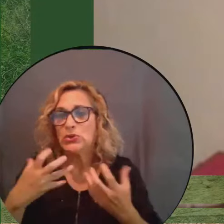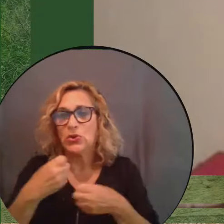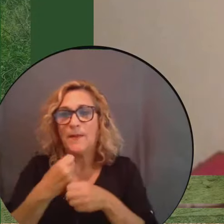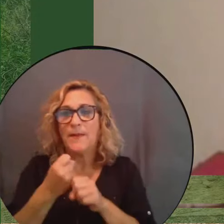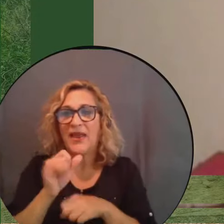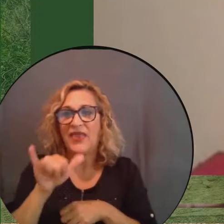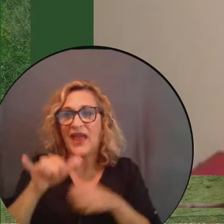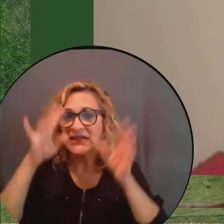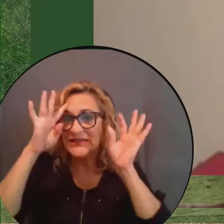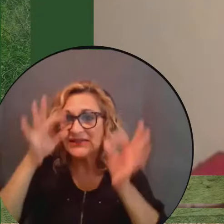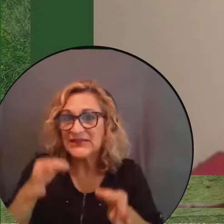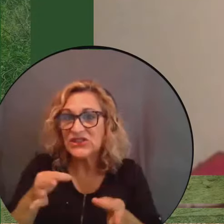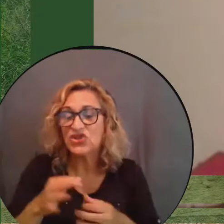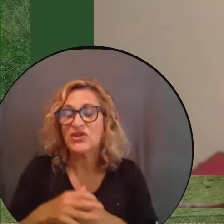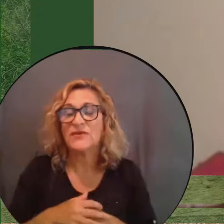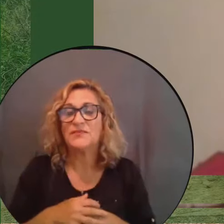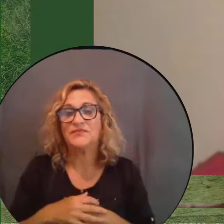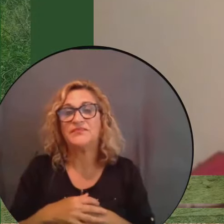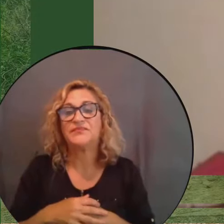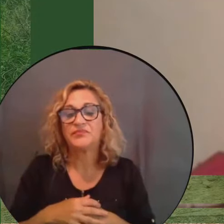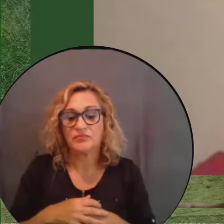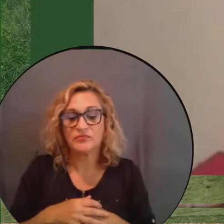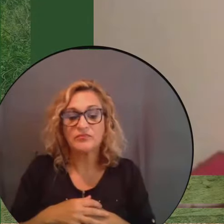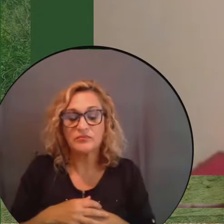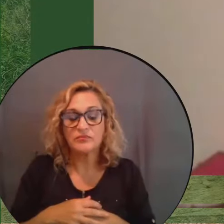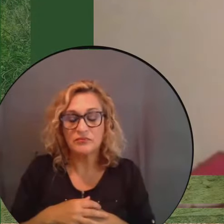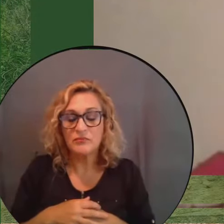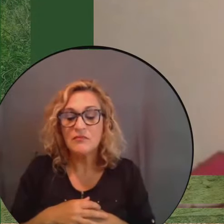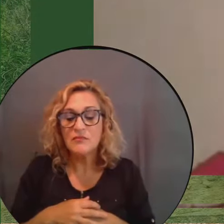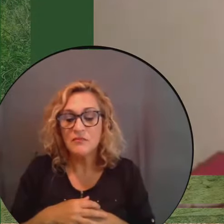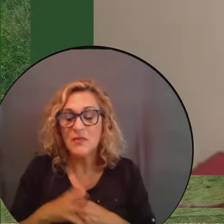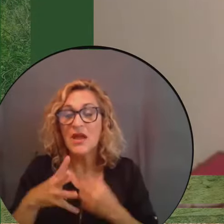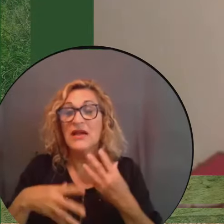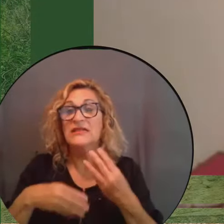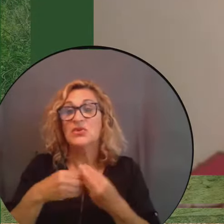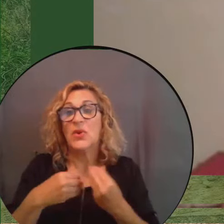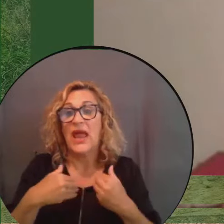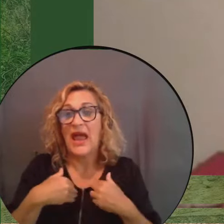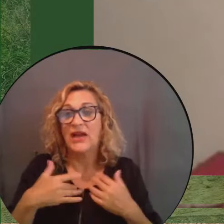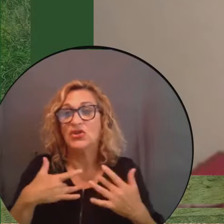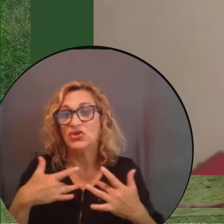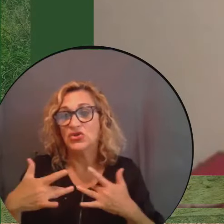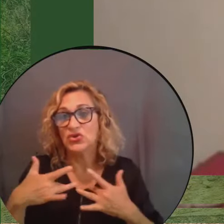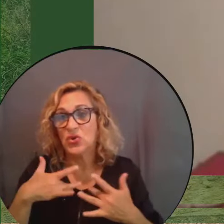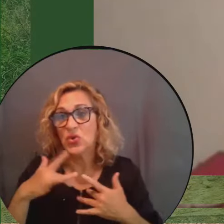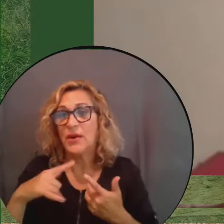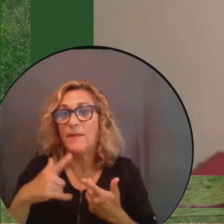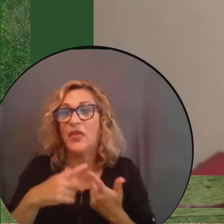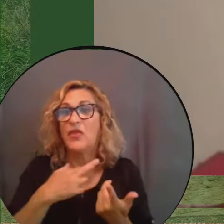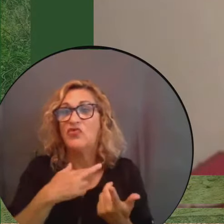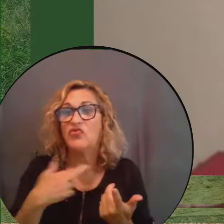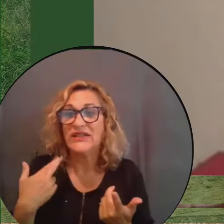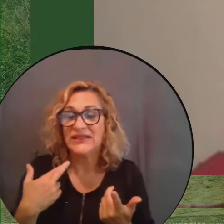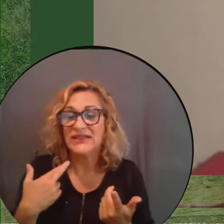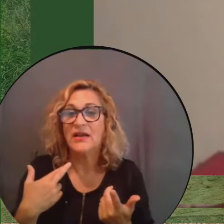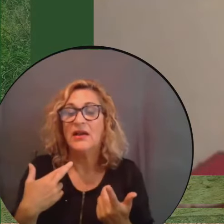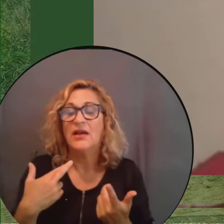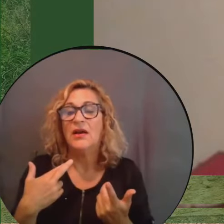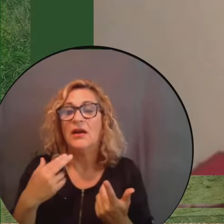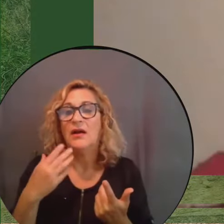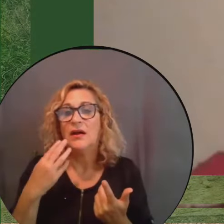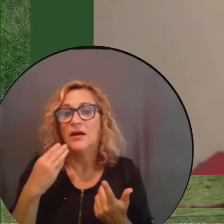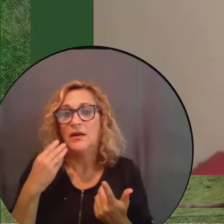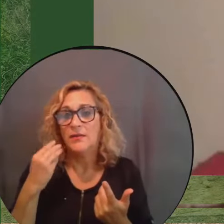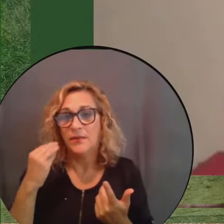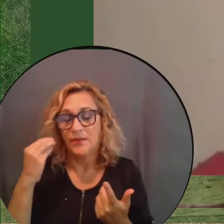We additionally just had concerns about the risks that if